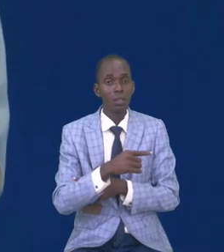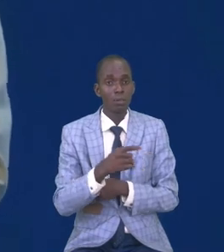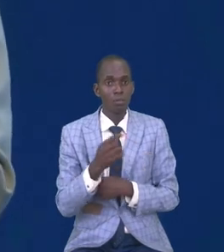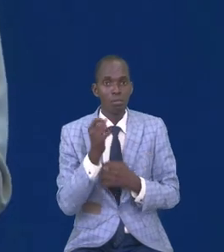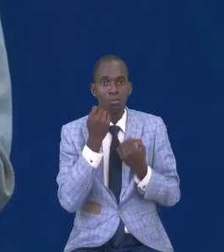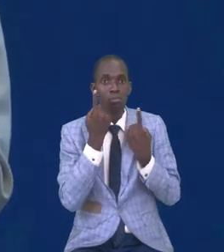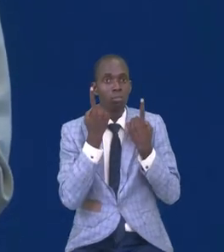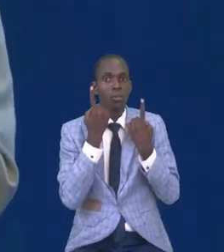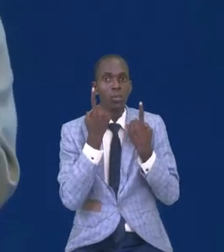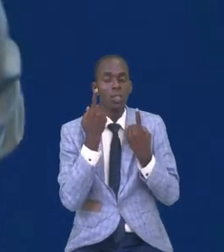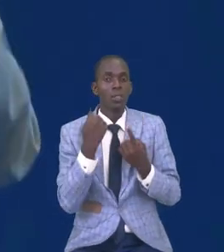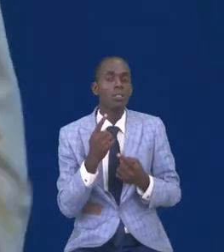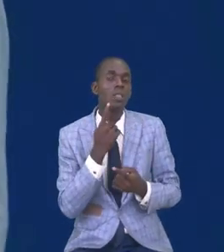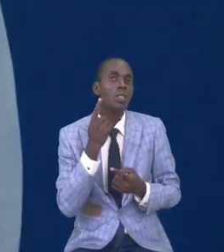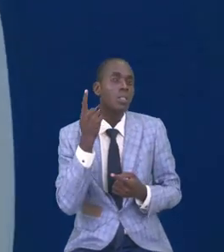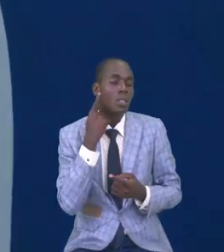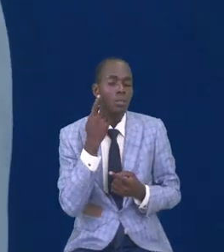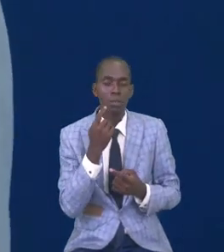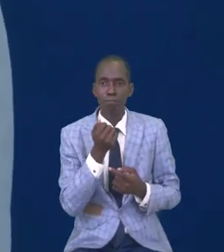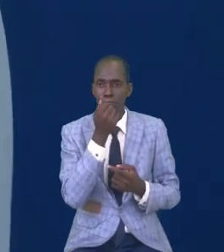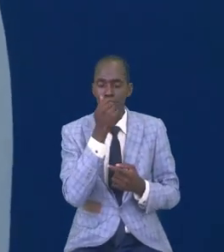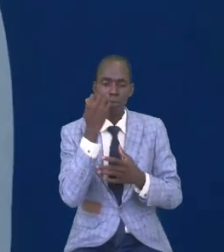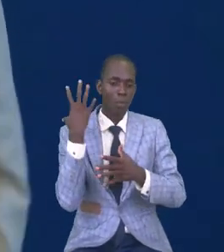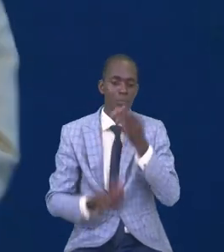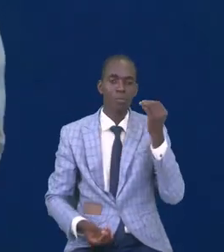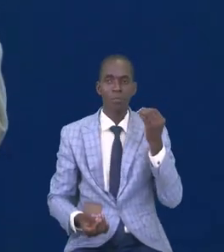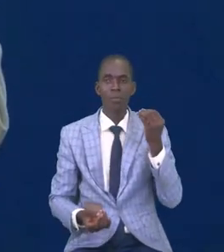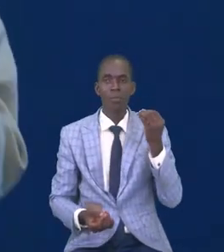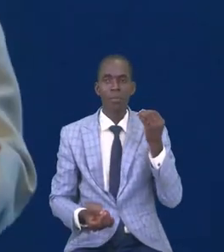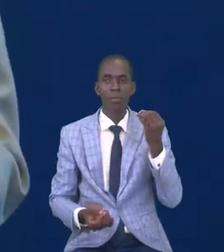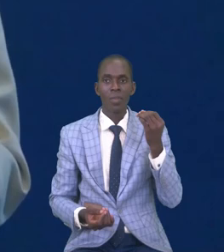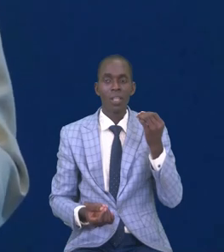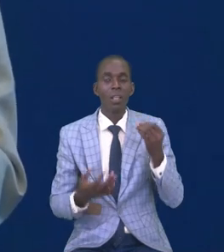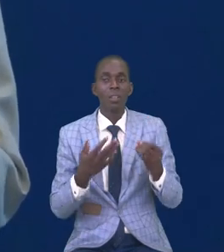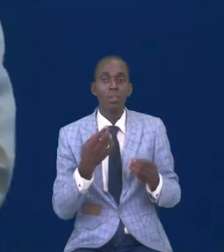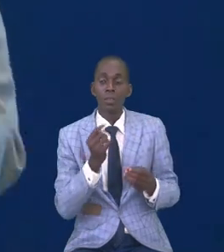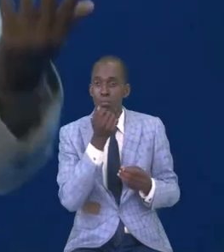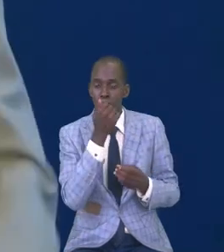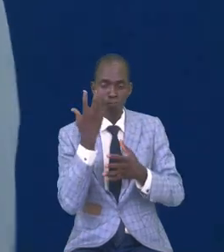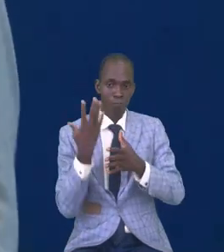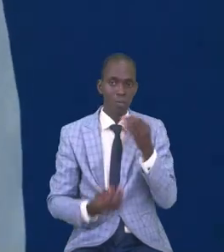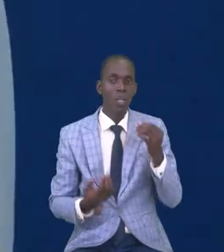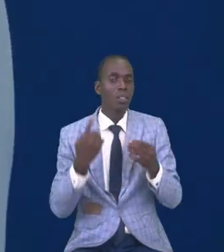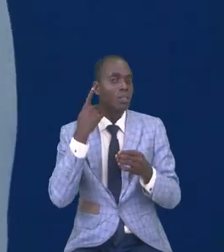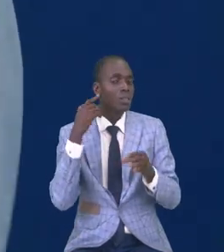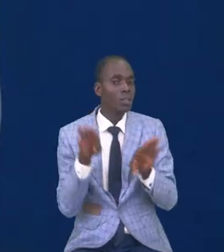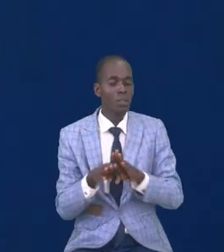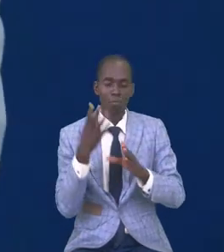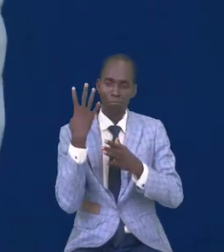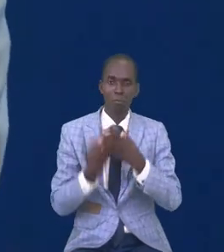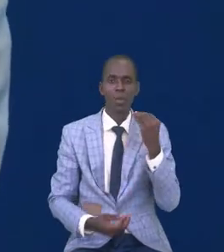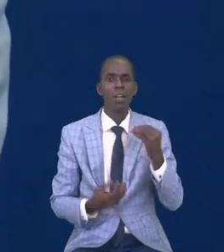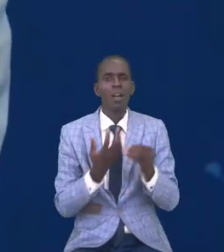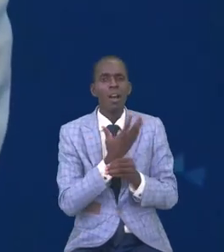behold, the dumbness vanished away. And the deafness vanished away. And